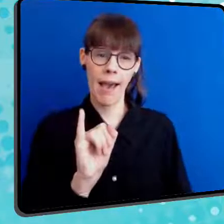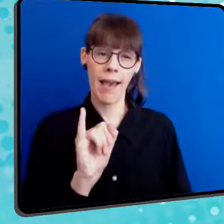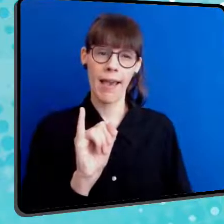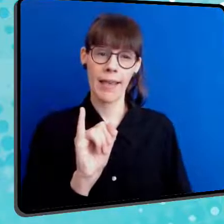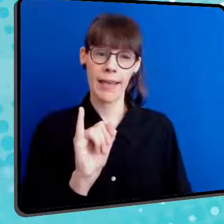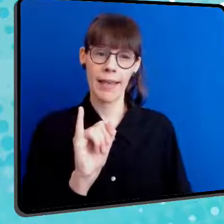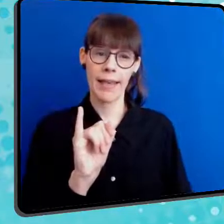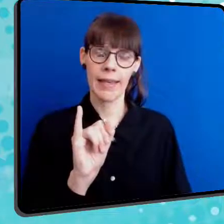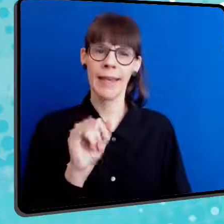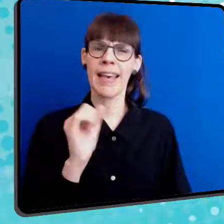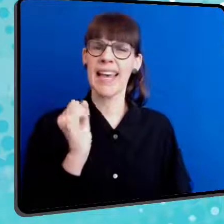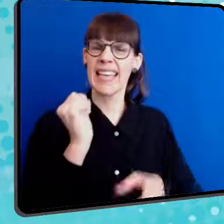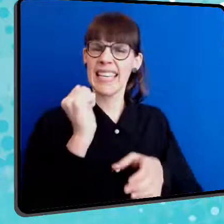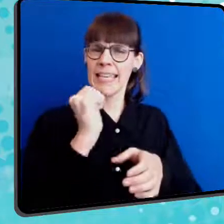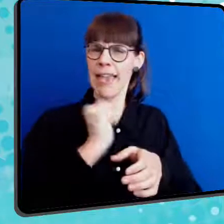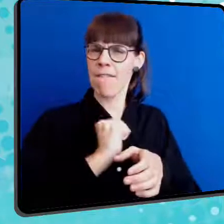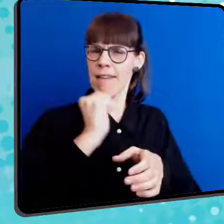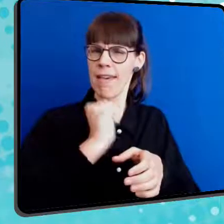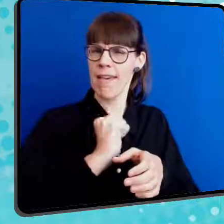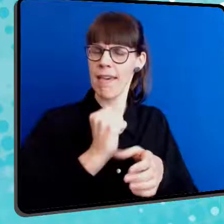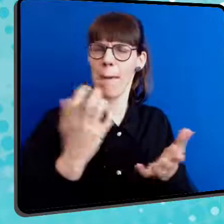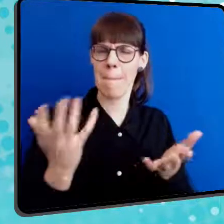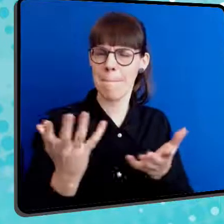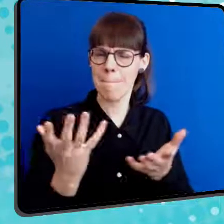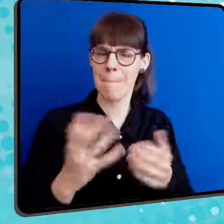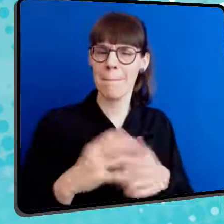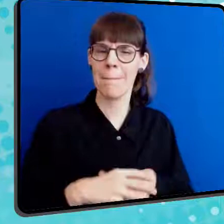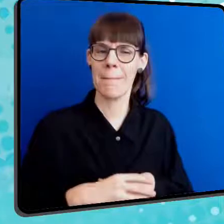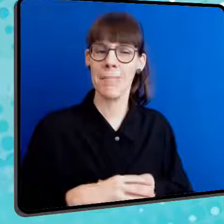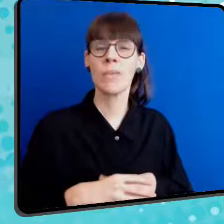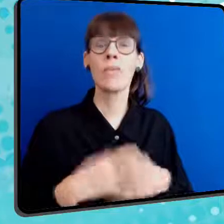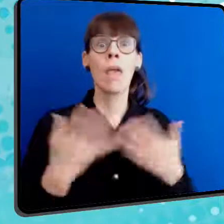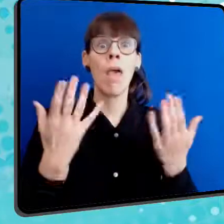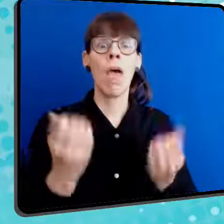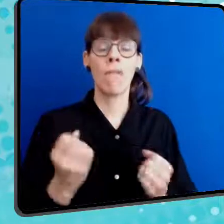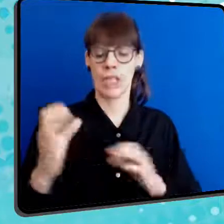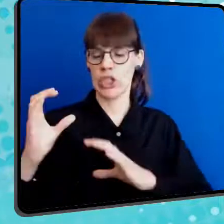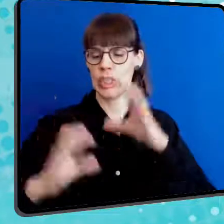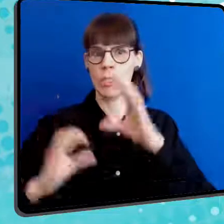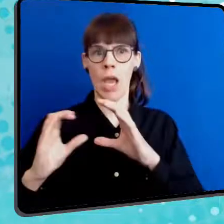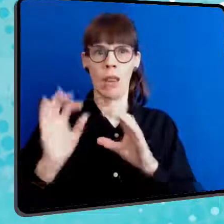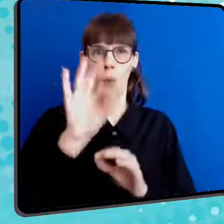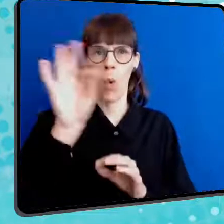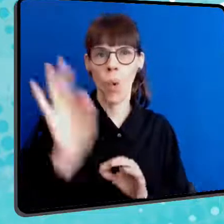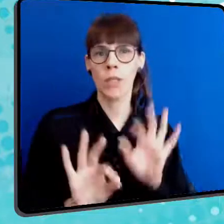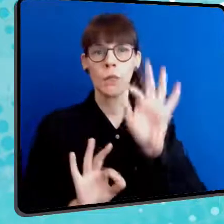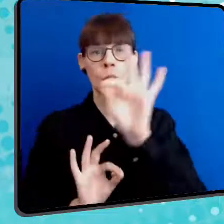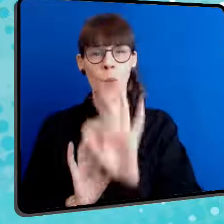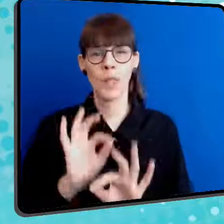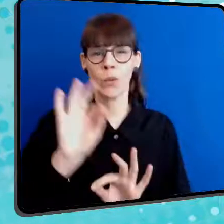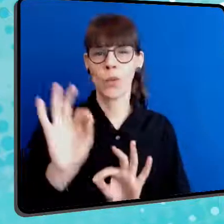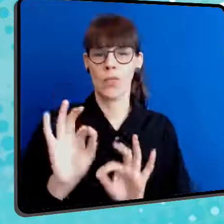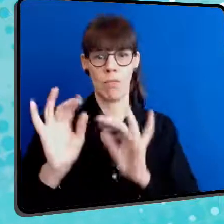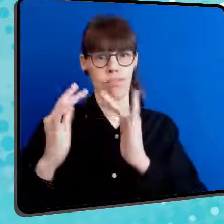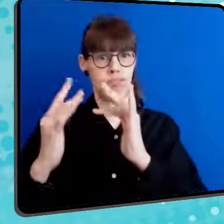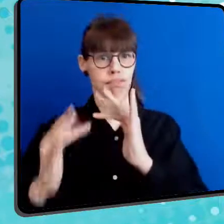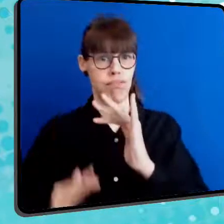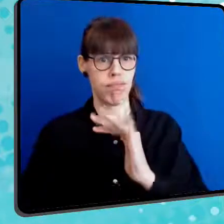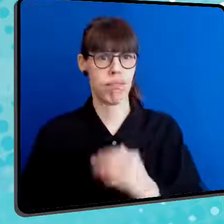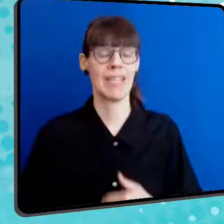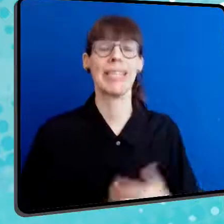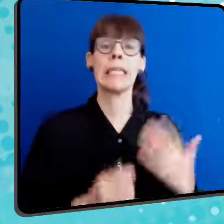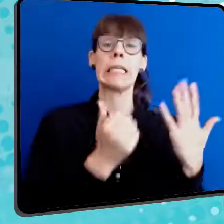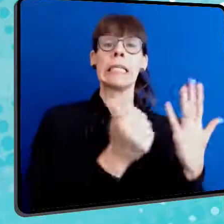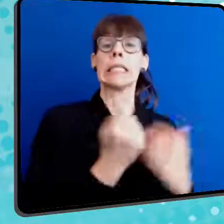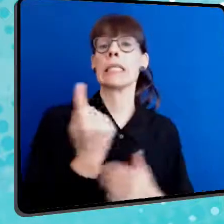cafe in between, because there are a lot of questions in the chat. We have 61 live viewers that are